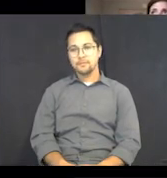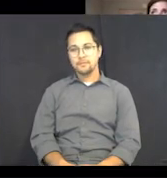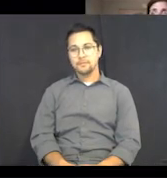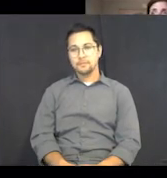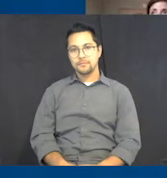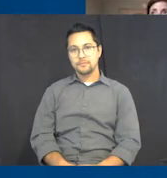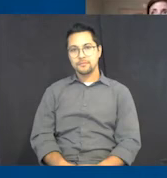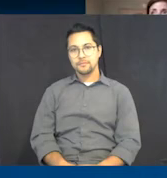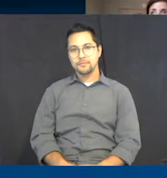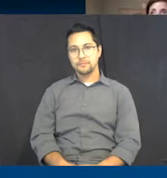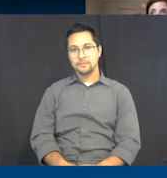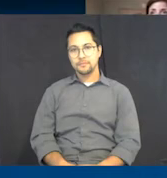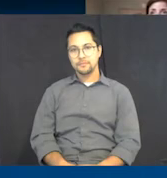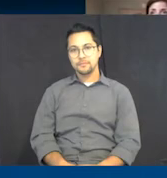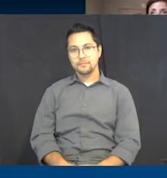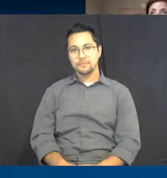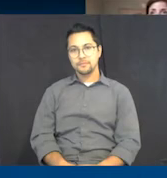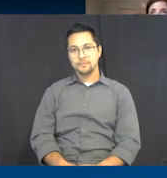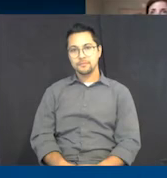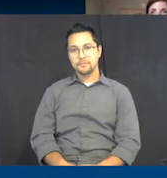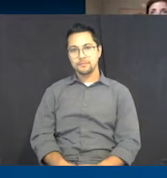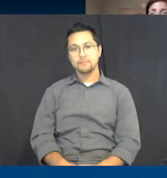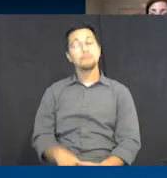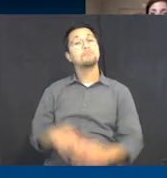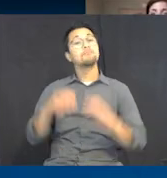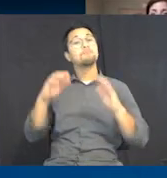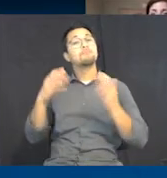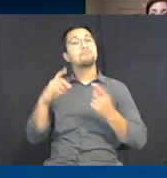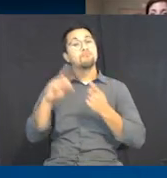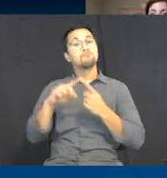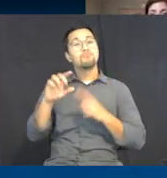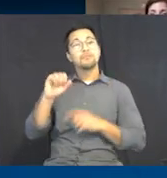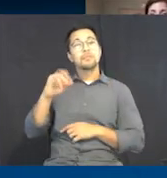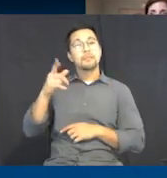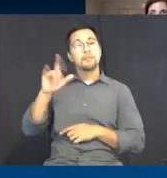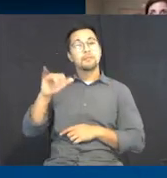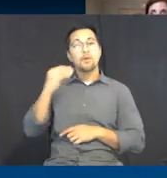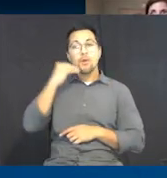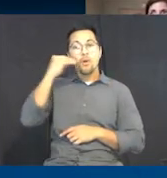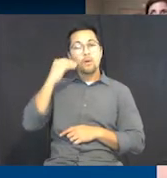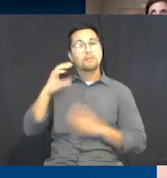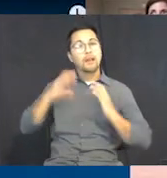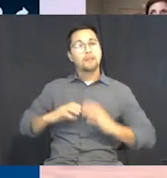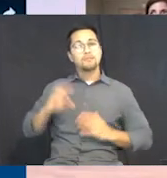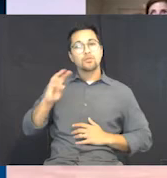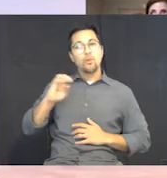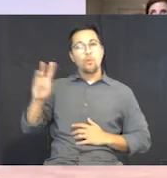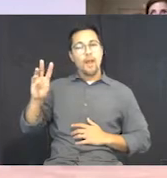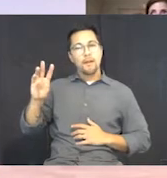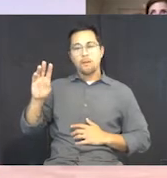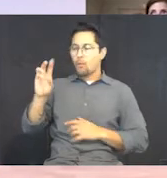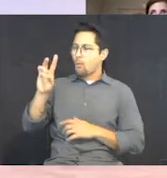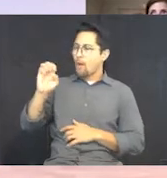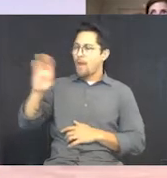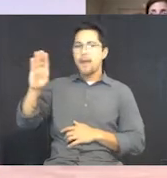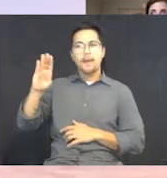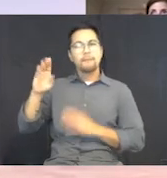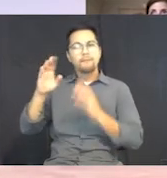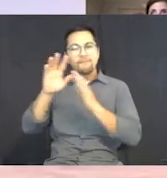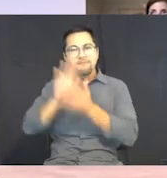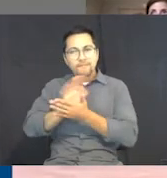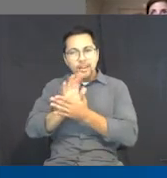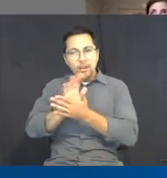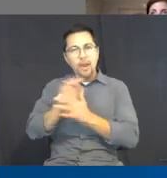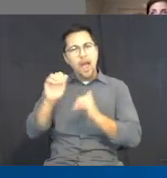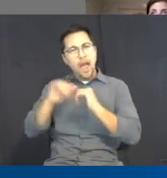schedule new check-ins and update existing check-ins. As you know, technology has a mind of its own sometime. My apologies for that.